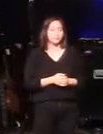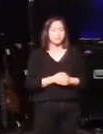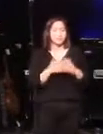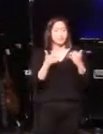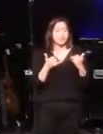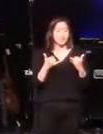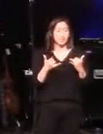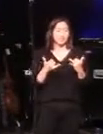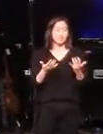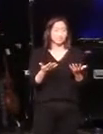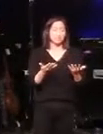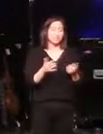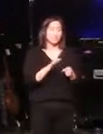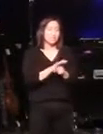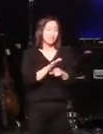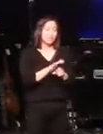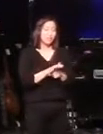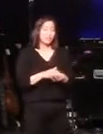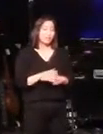trouble.